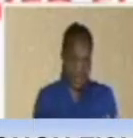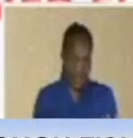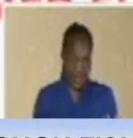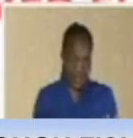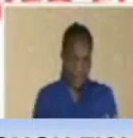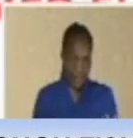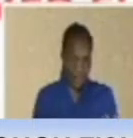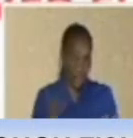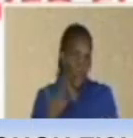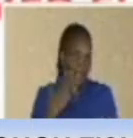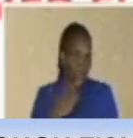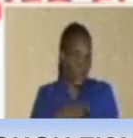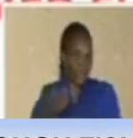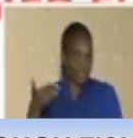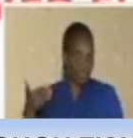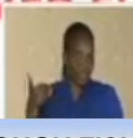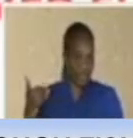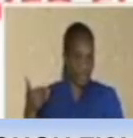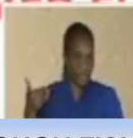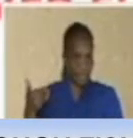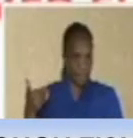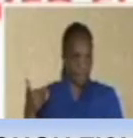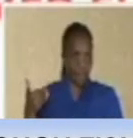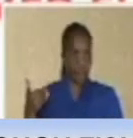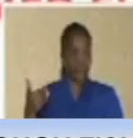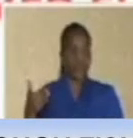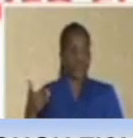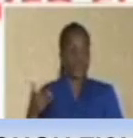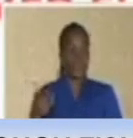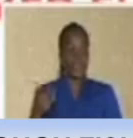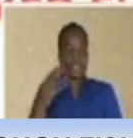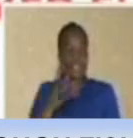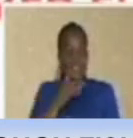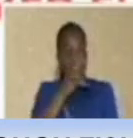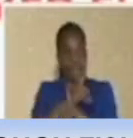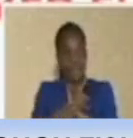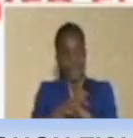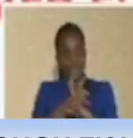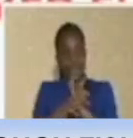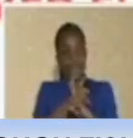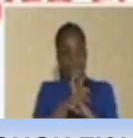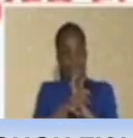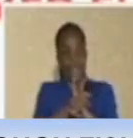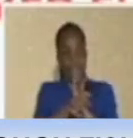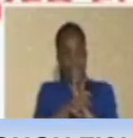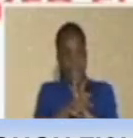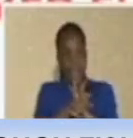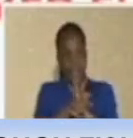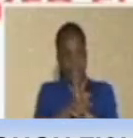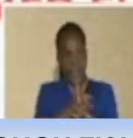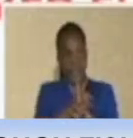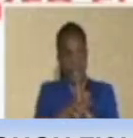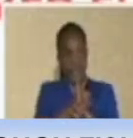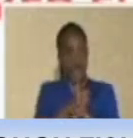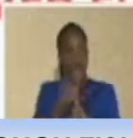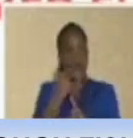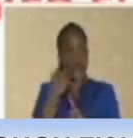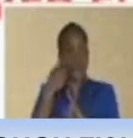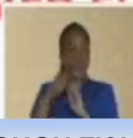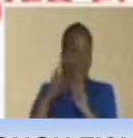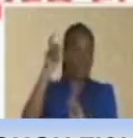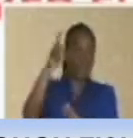Now, in the past, the governmental objective quotas were disposed of